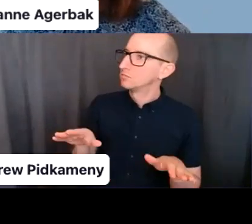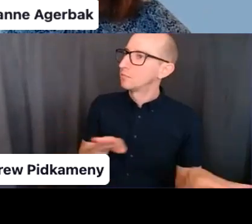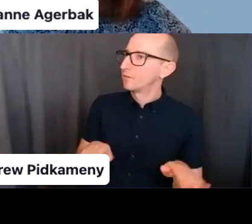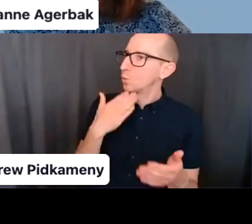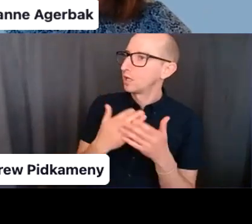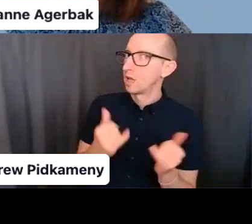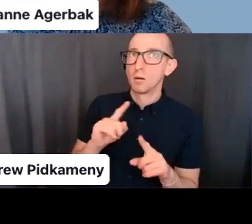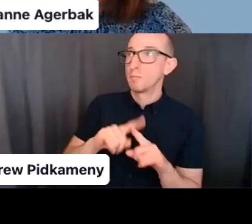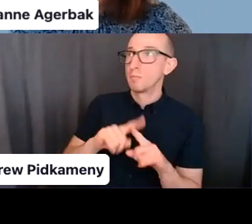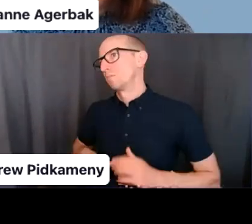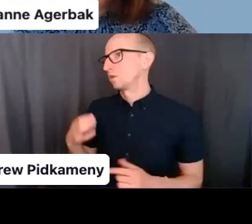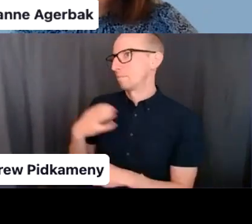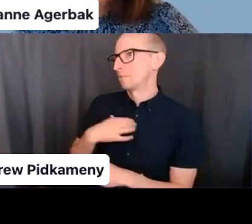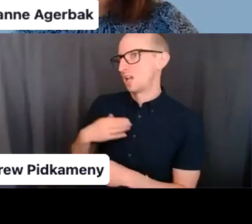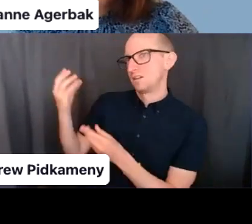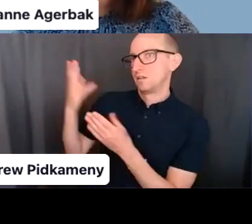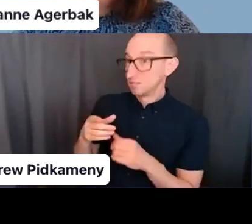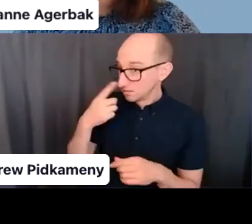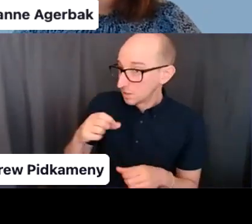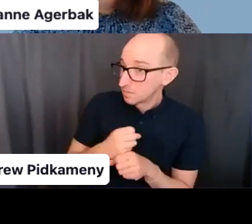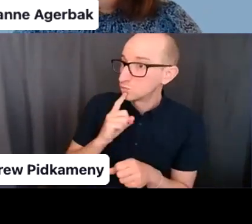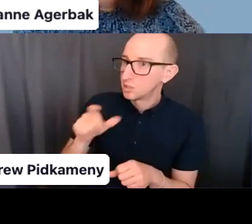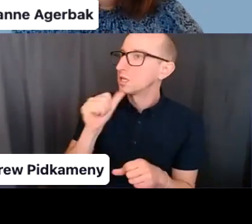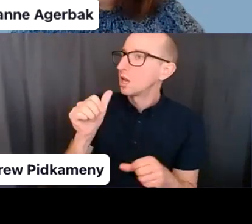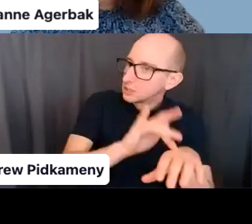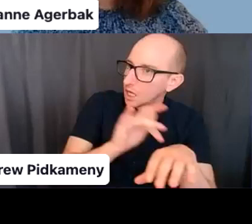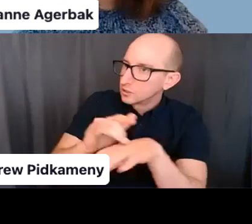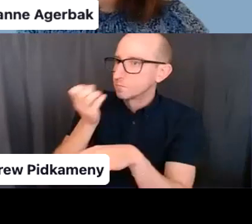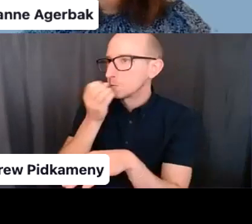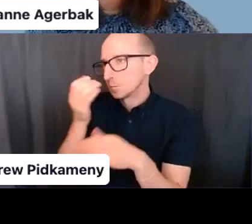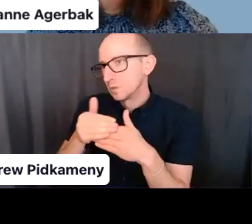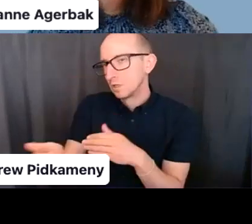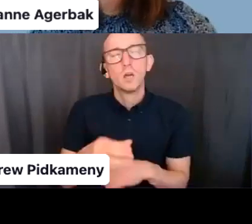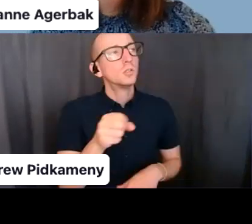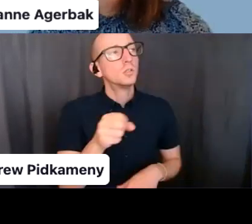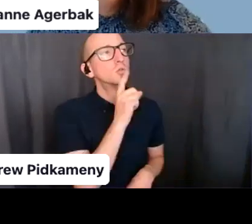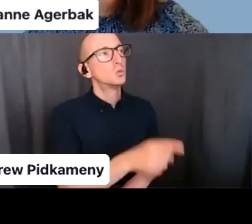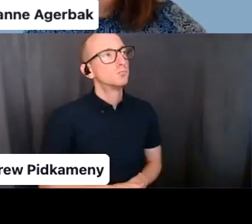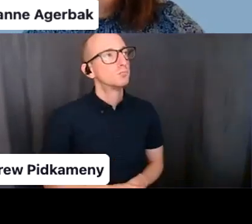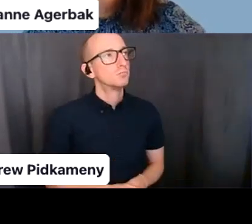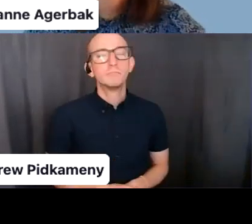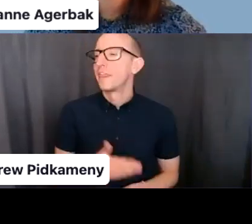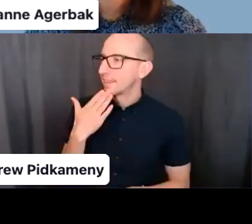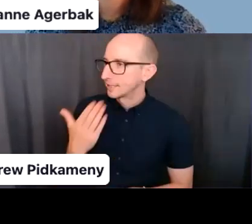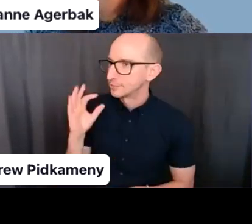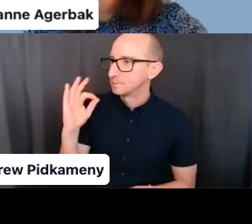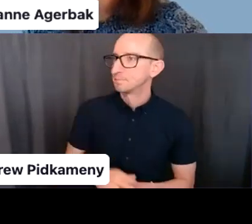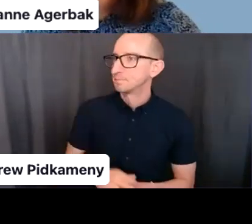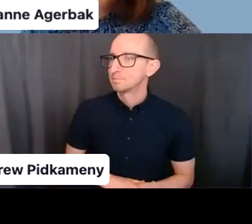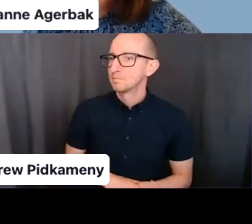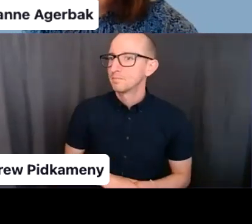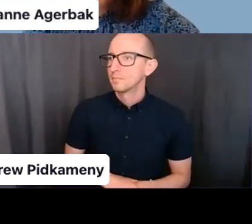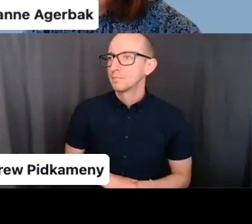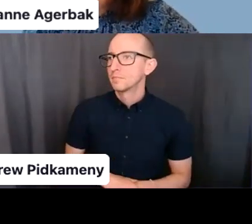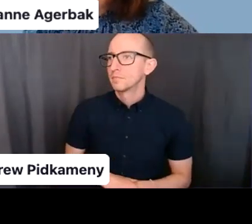complaint from another customer. Can you make sure he's not going to touch or lick any more food? Sure. Thank you. But as I